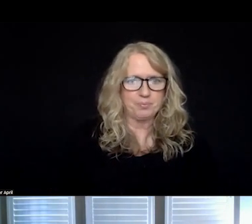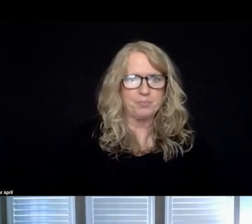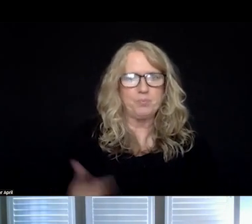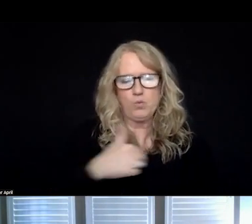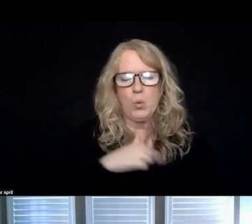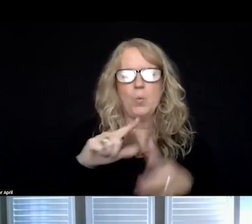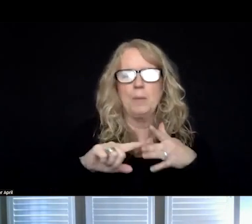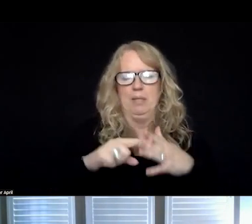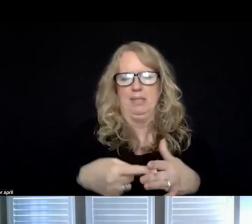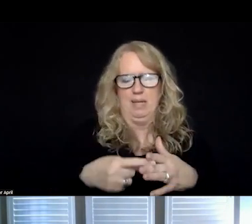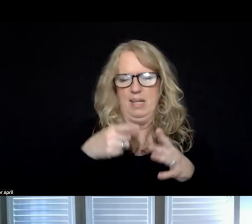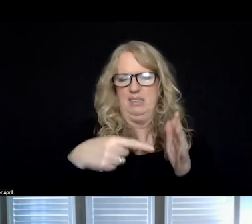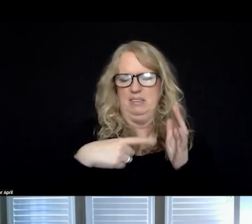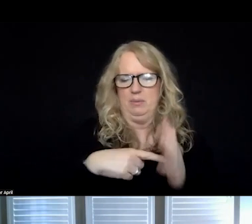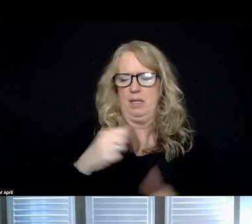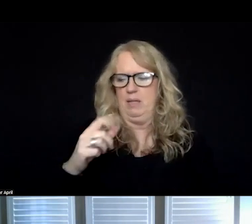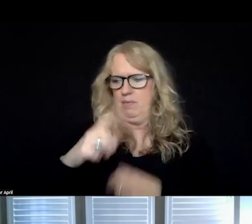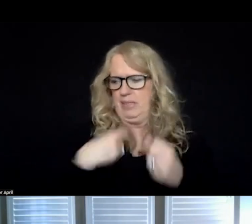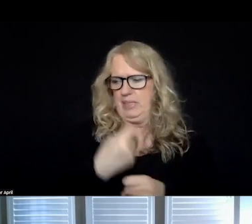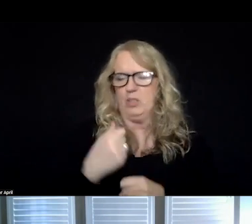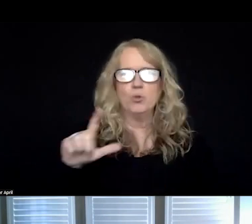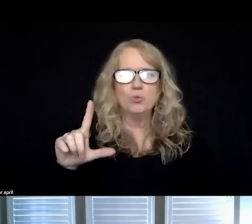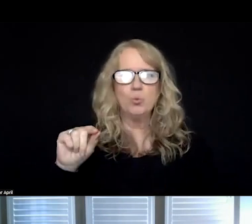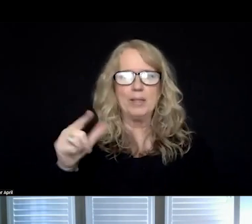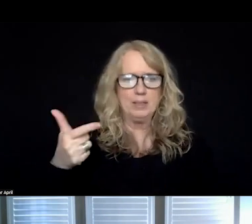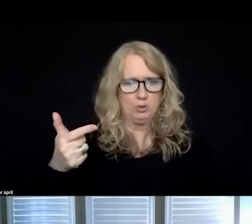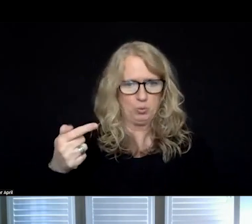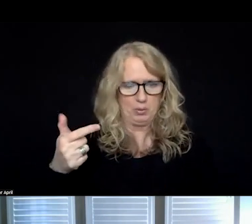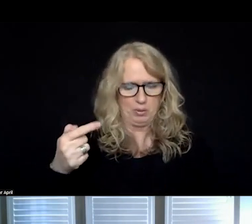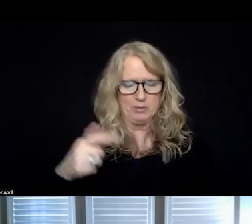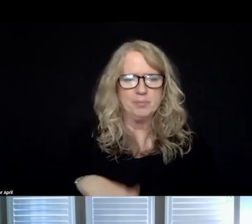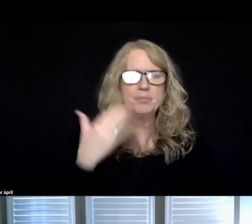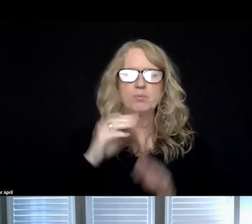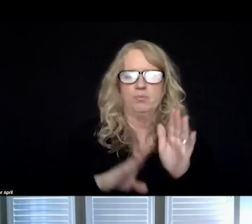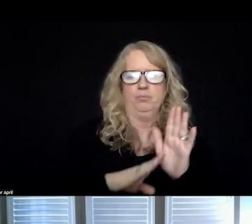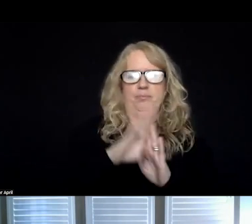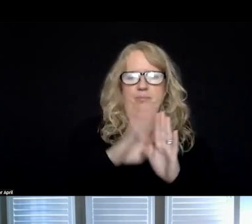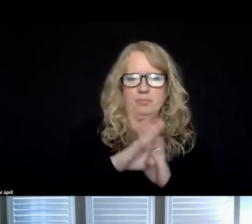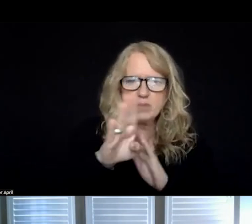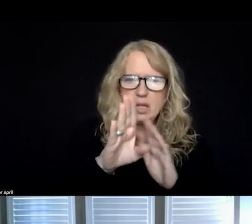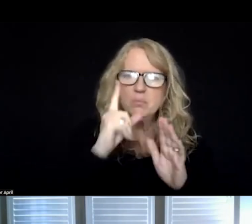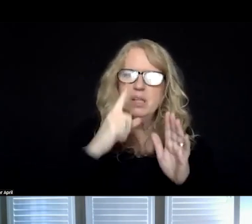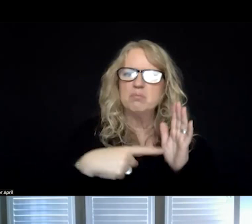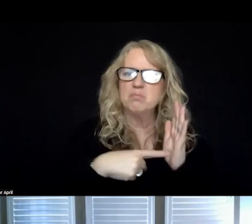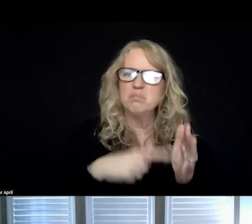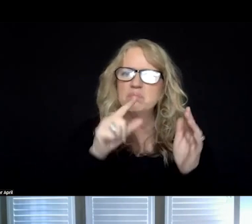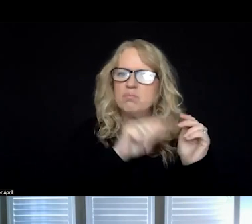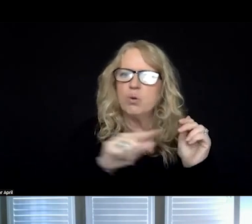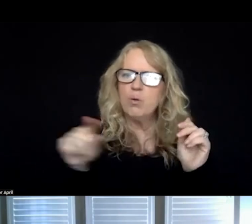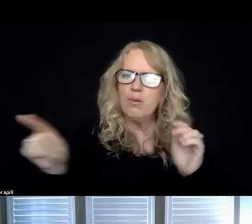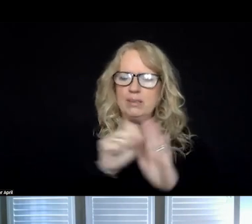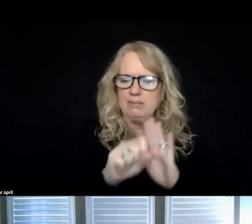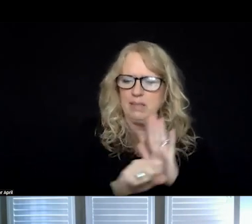model bill in the year 2021, and the purpose of it was to develop a template for the states to give